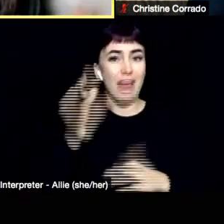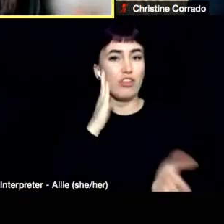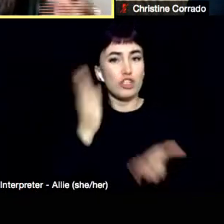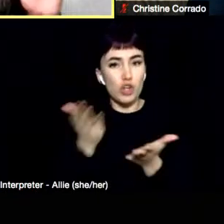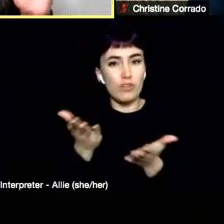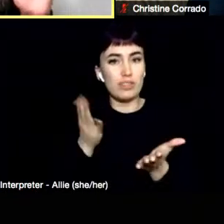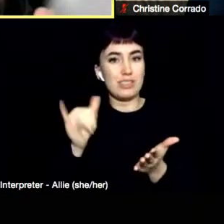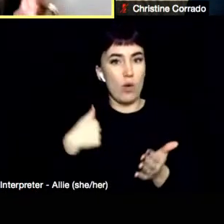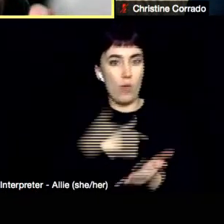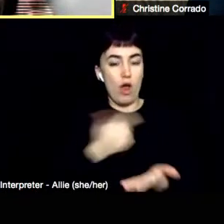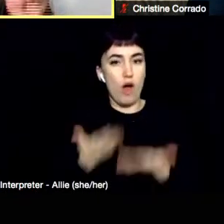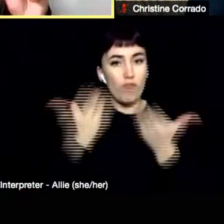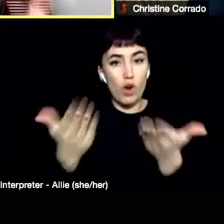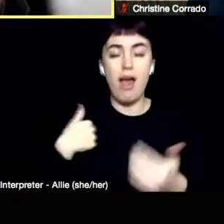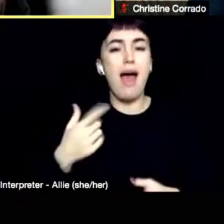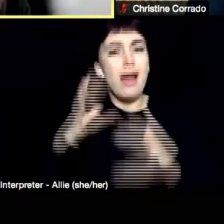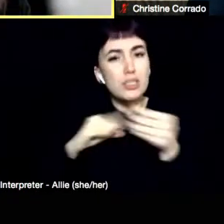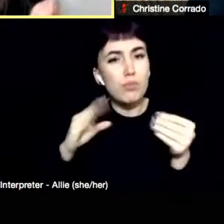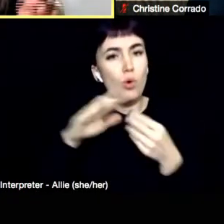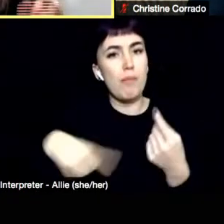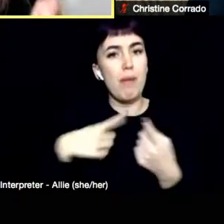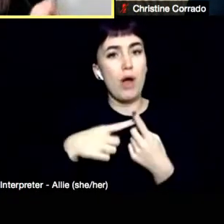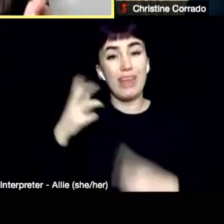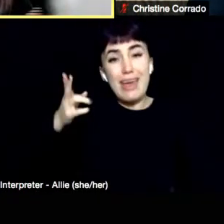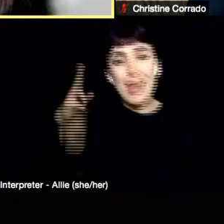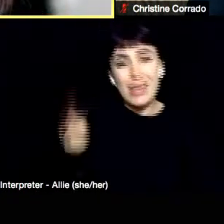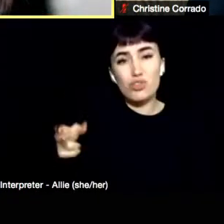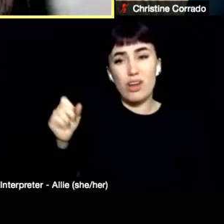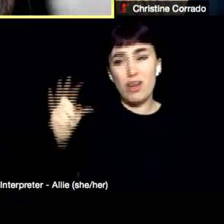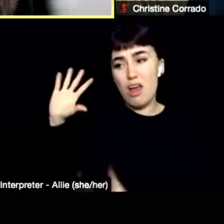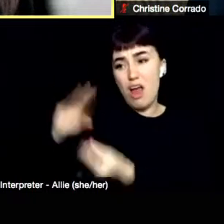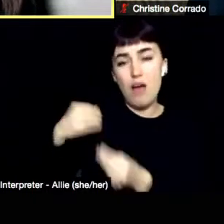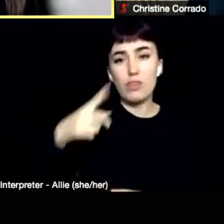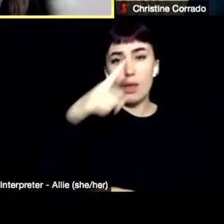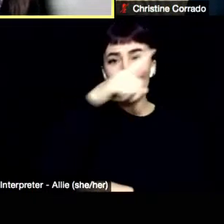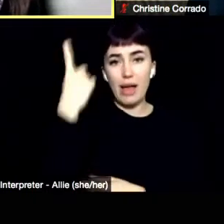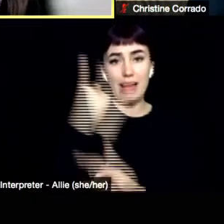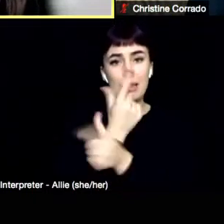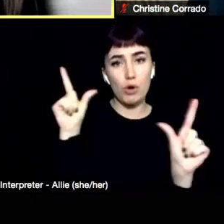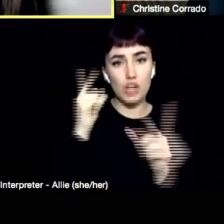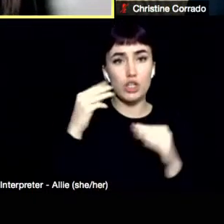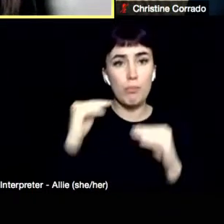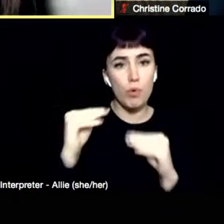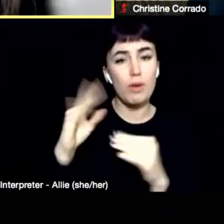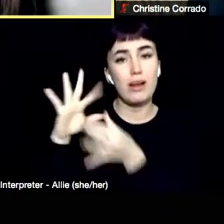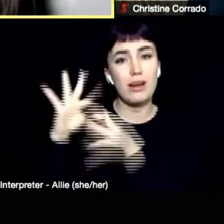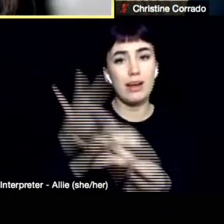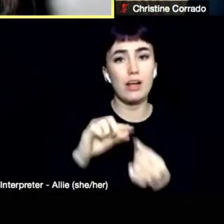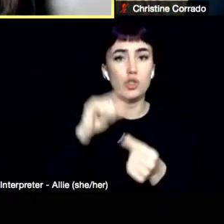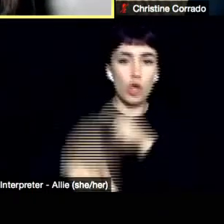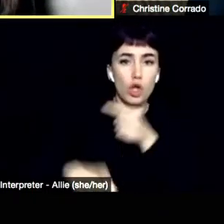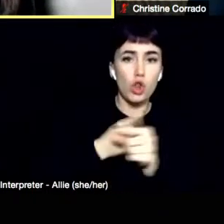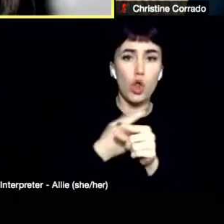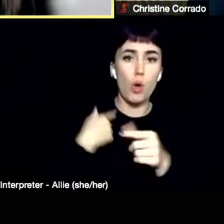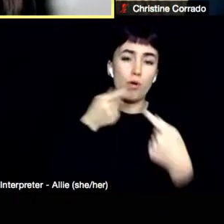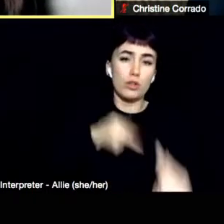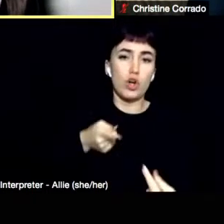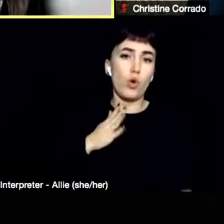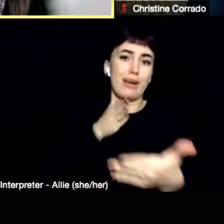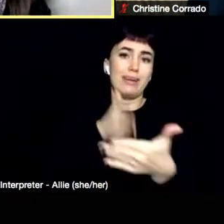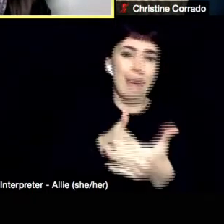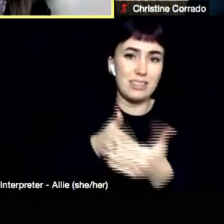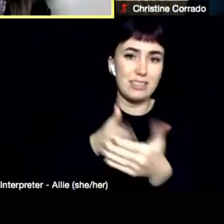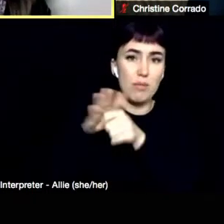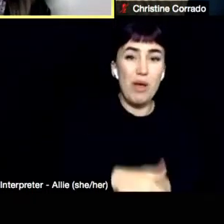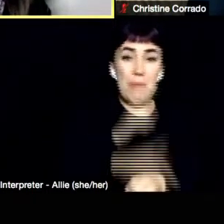it offers. And I spoke about the history of the Black liberation movement and its connection to the global struggle against oppression, because